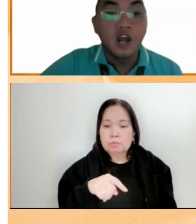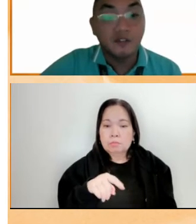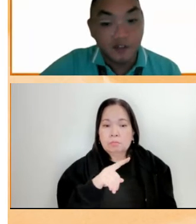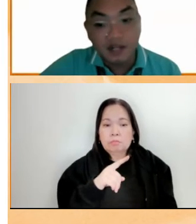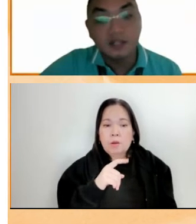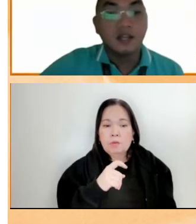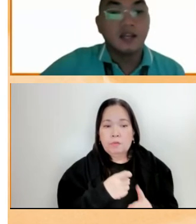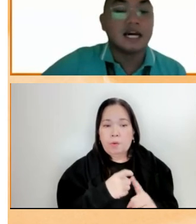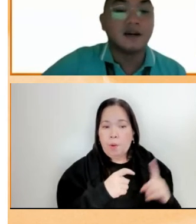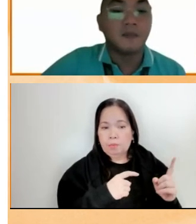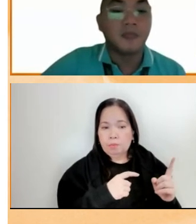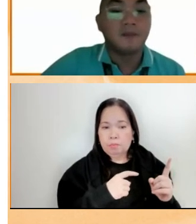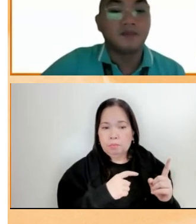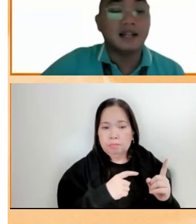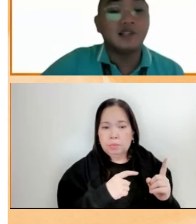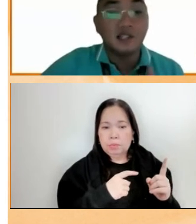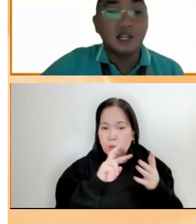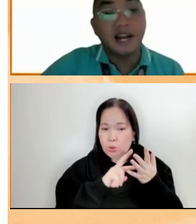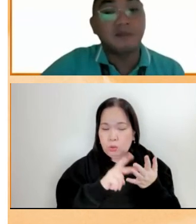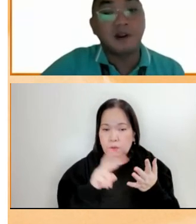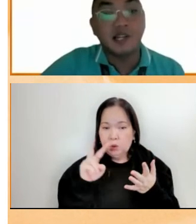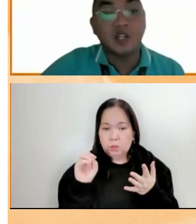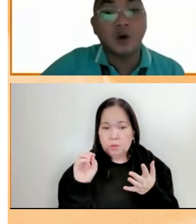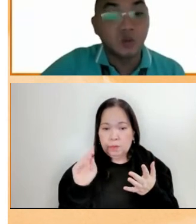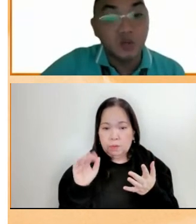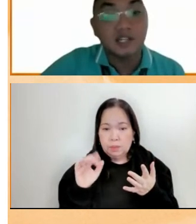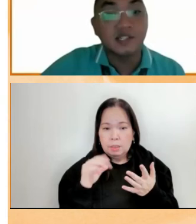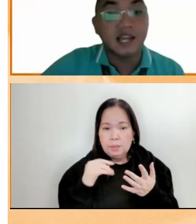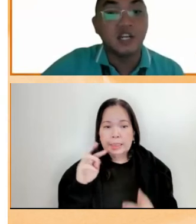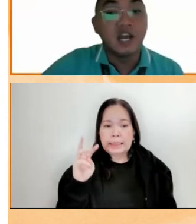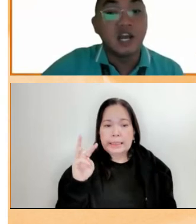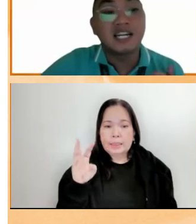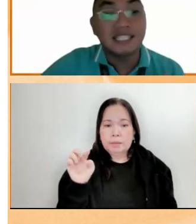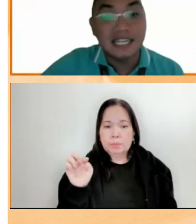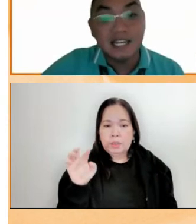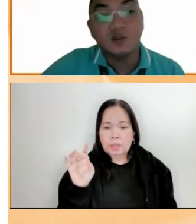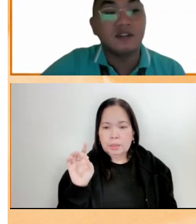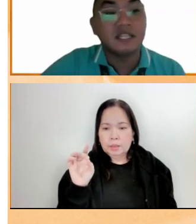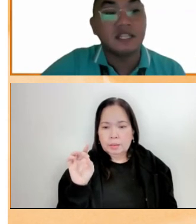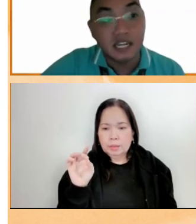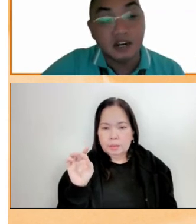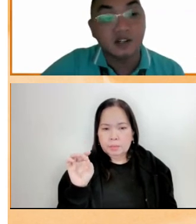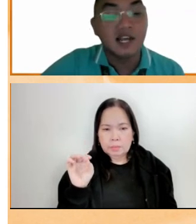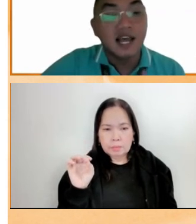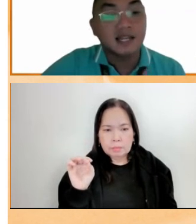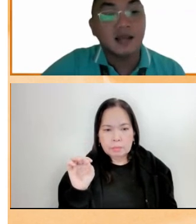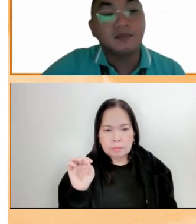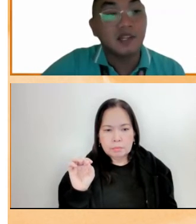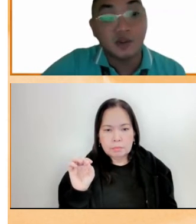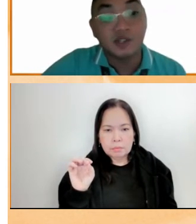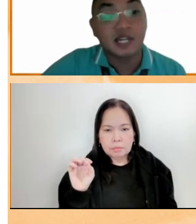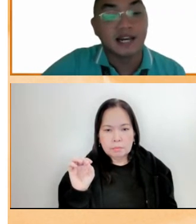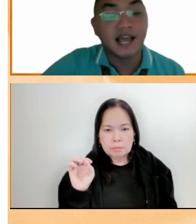Survey, revealed that 16.8% of students aged 13 to 17 years